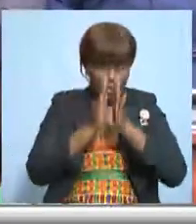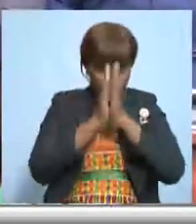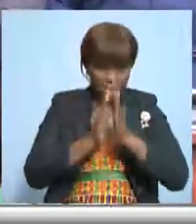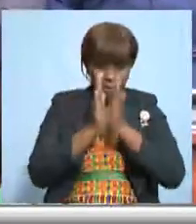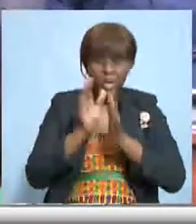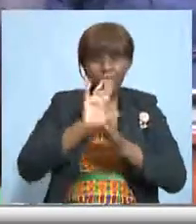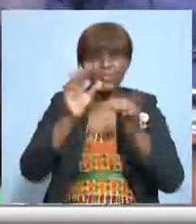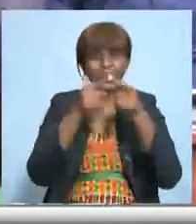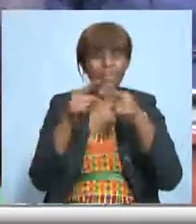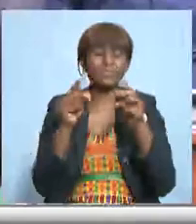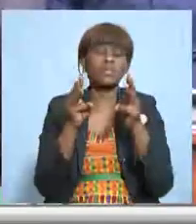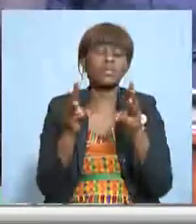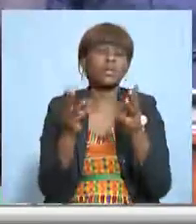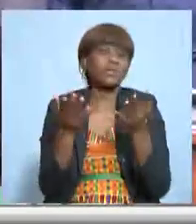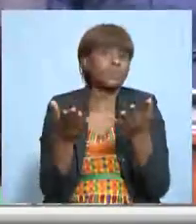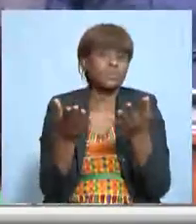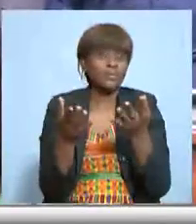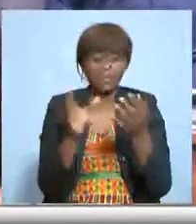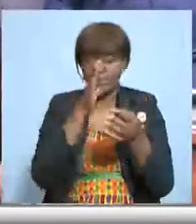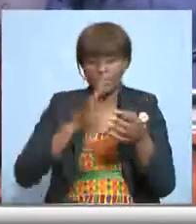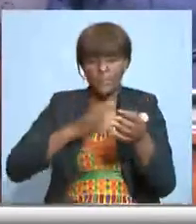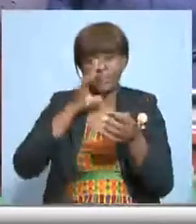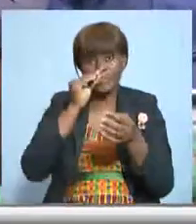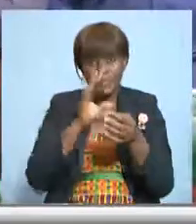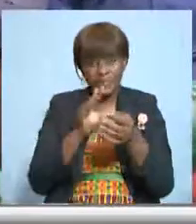religious affiliation. Madam Speaker,